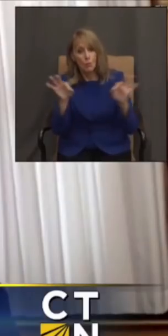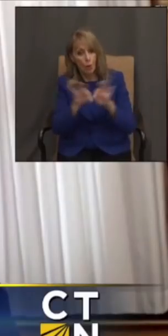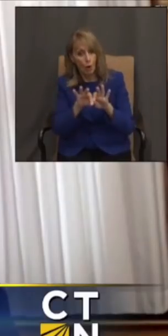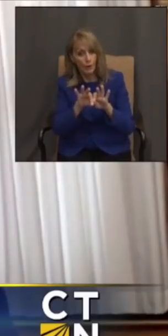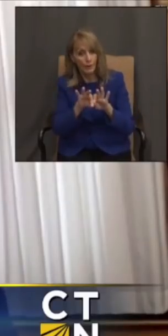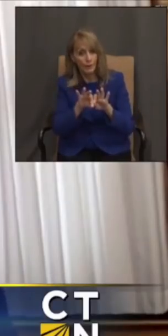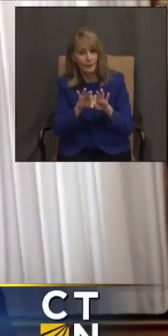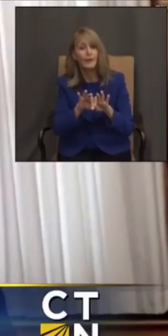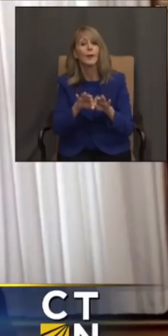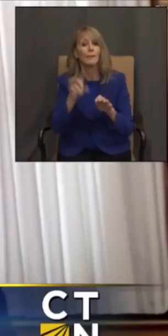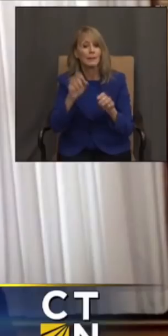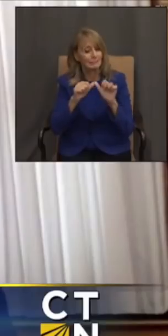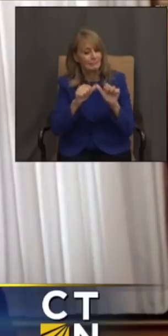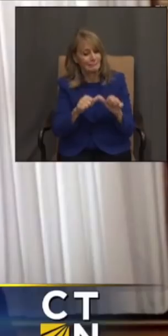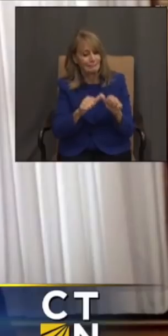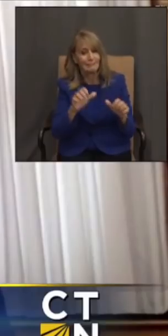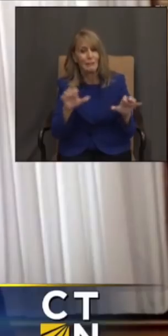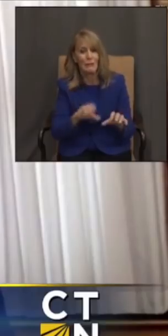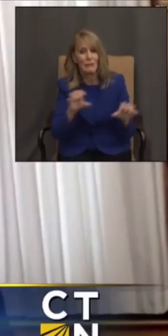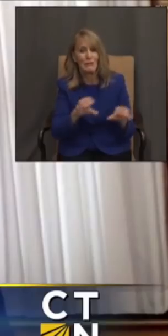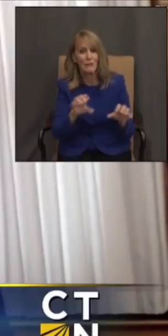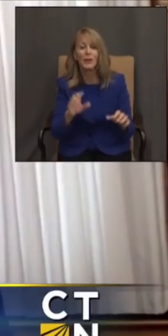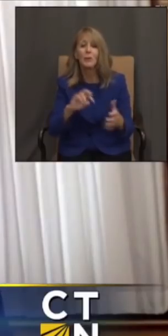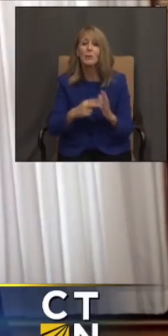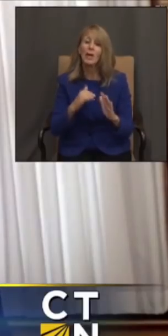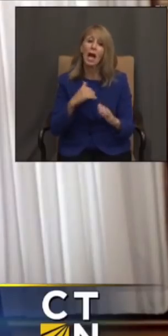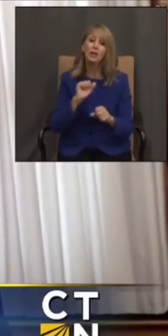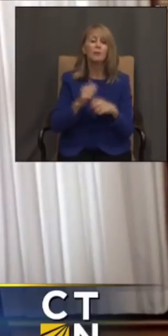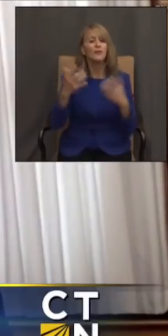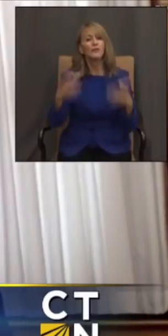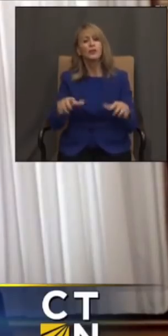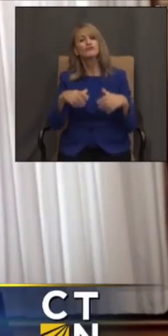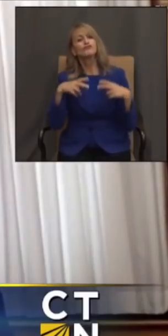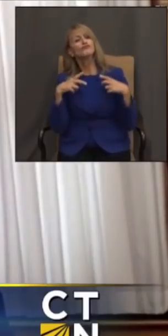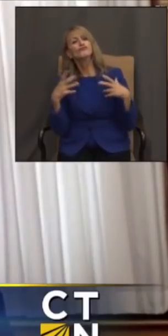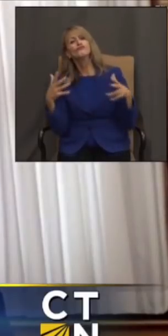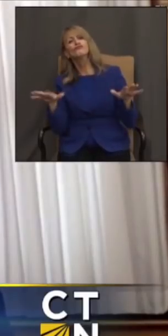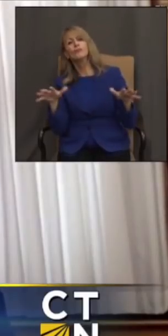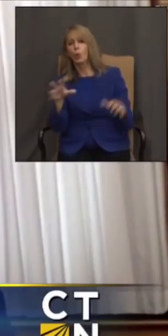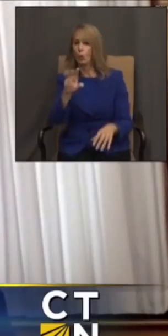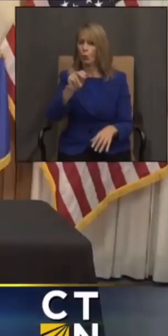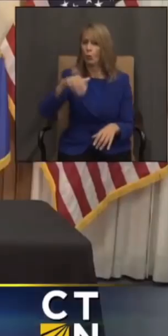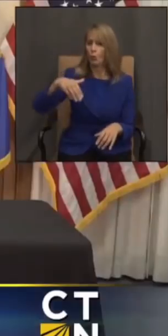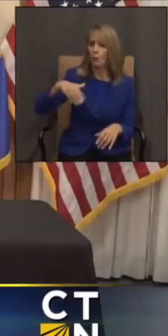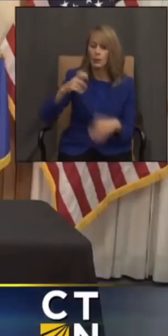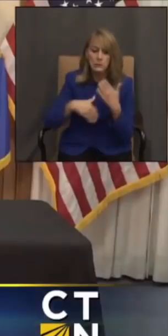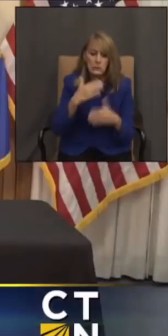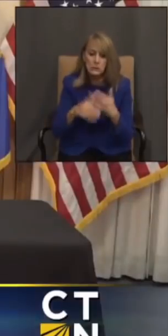us, and we're optimistic we'll continue to drive the rates up in the rest of those towns in the coming weeks.